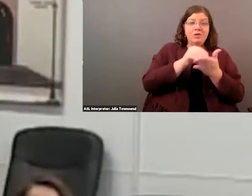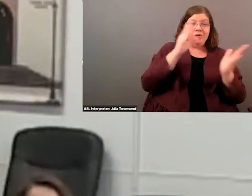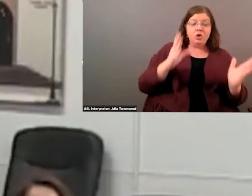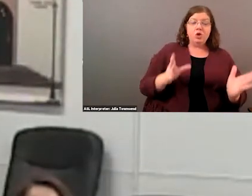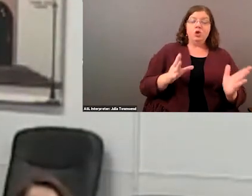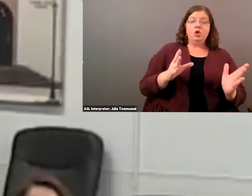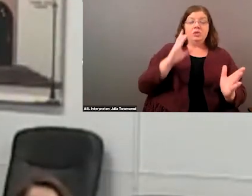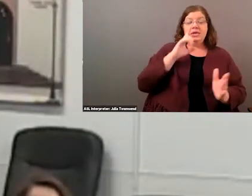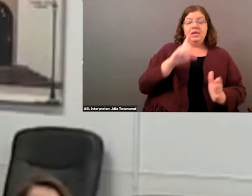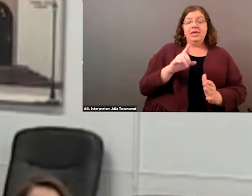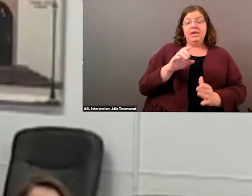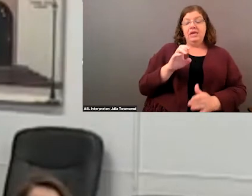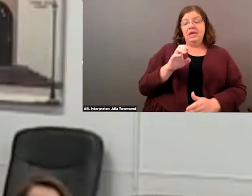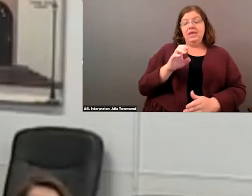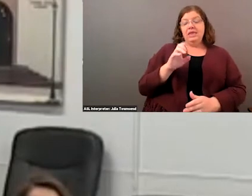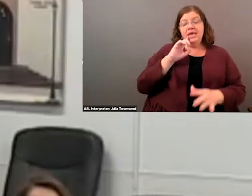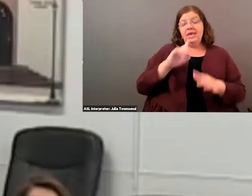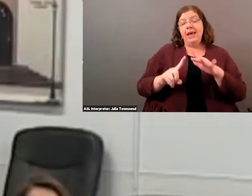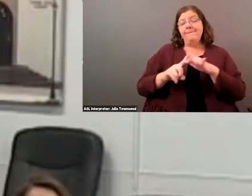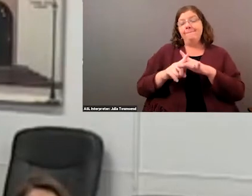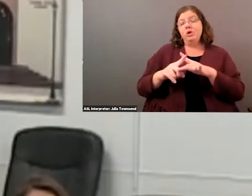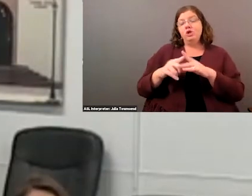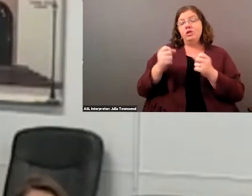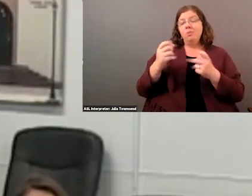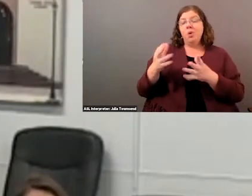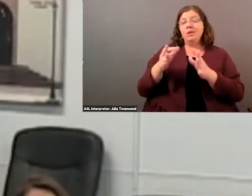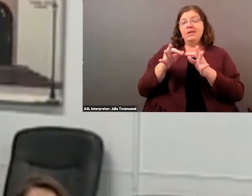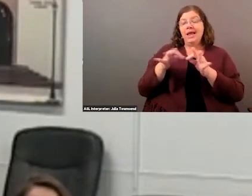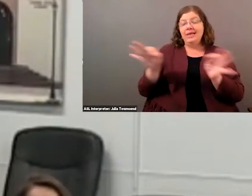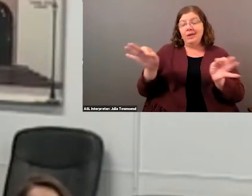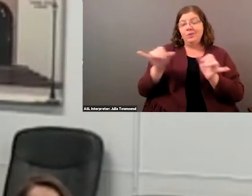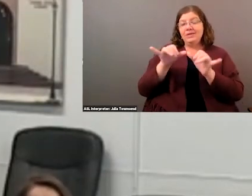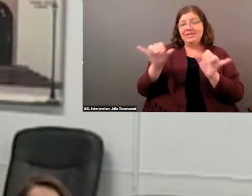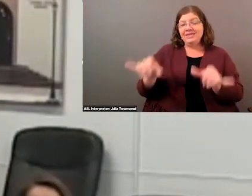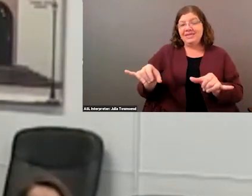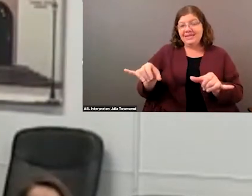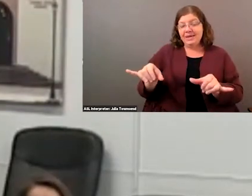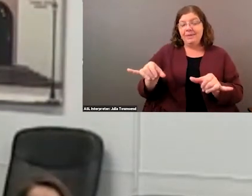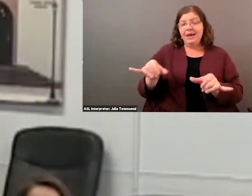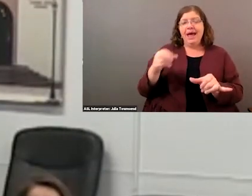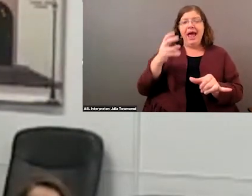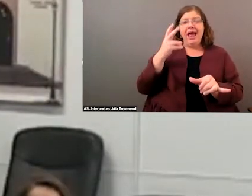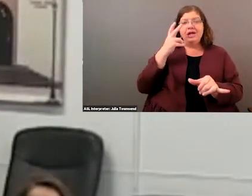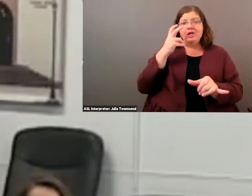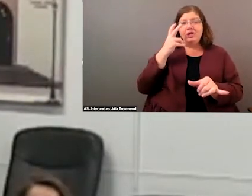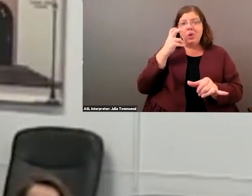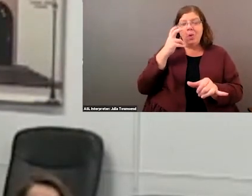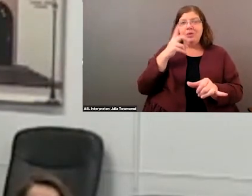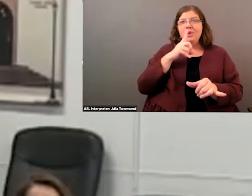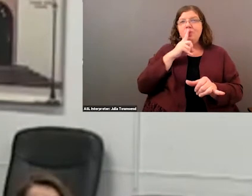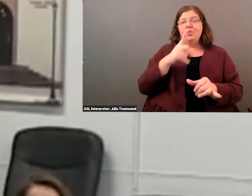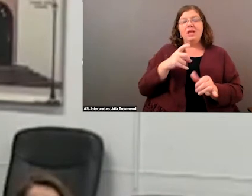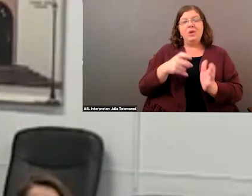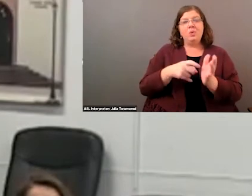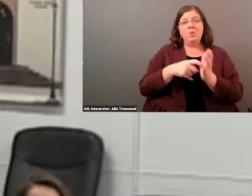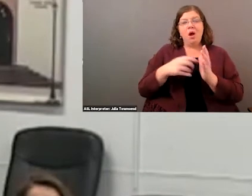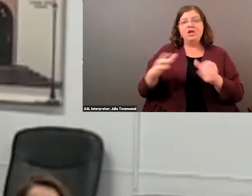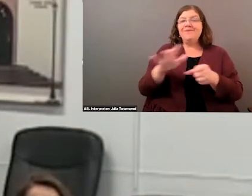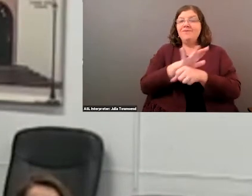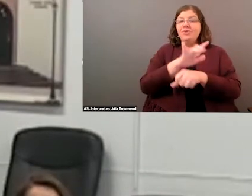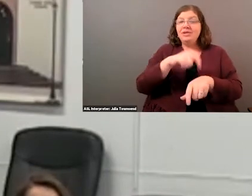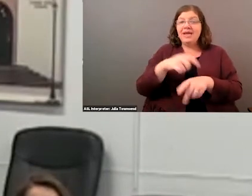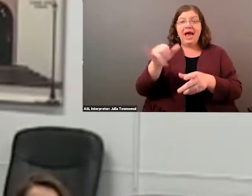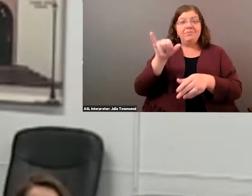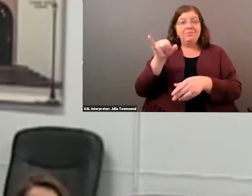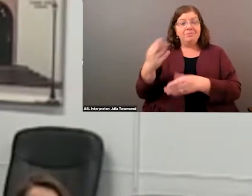don't believe that it bears a full-time position for that population of students. I do expect that language